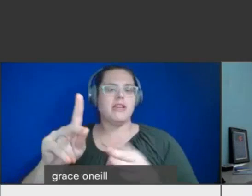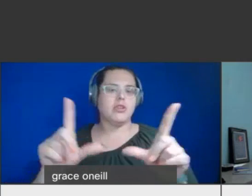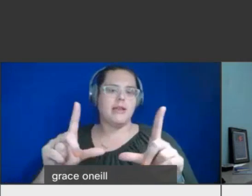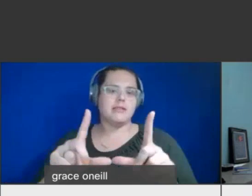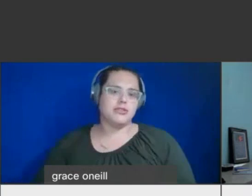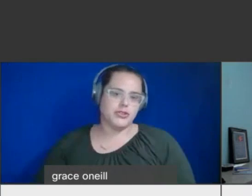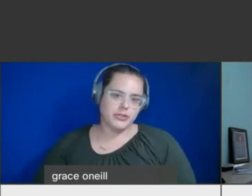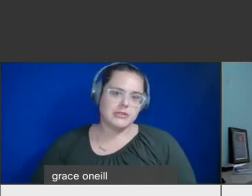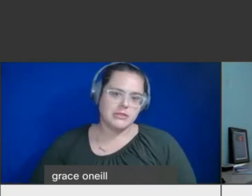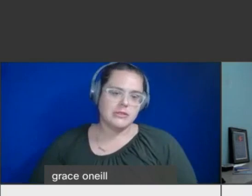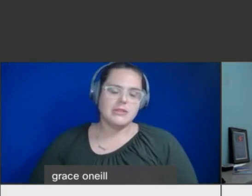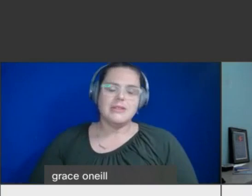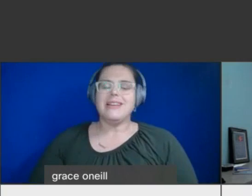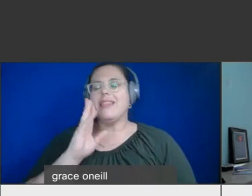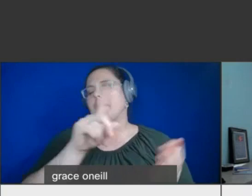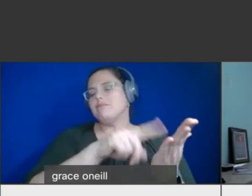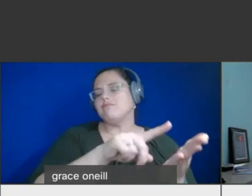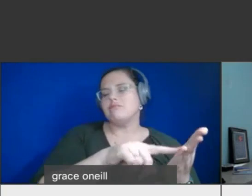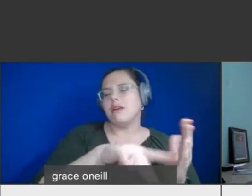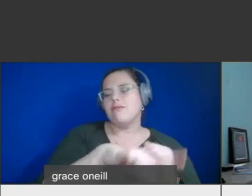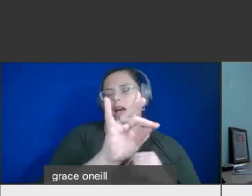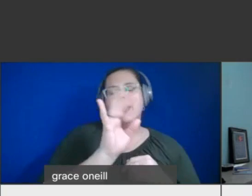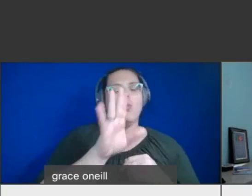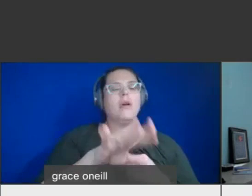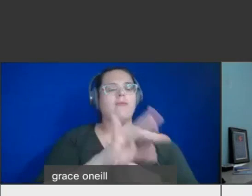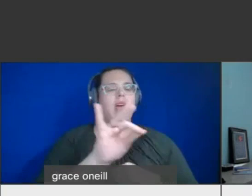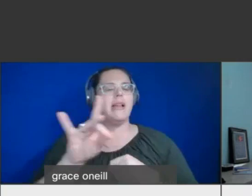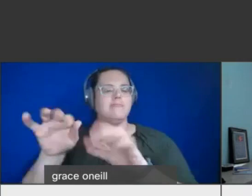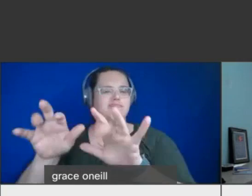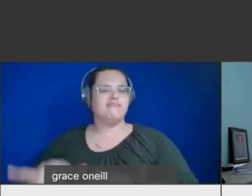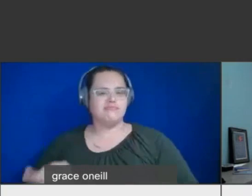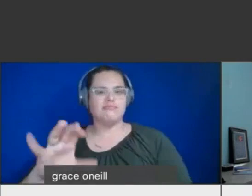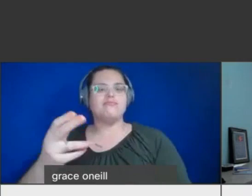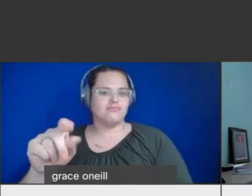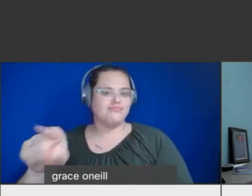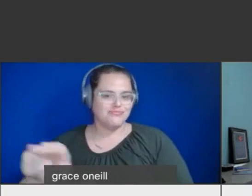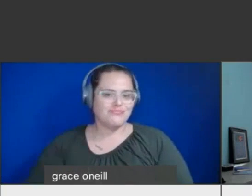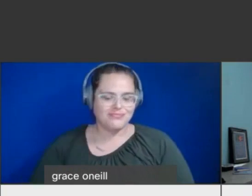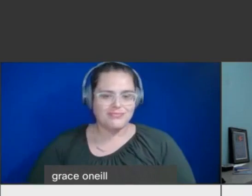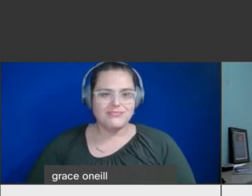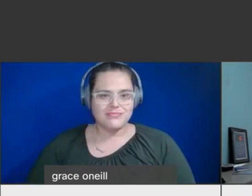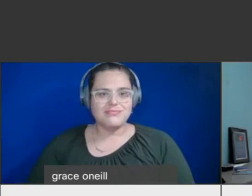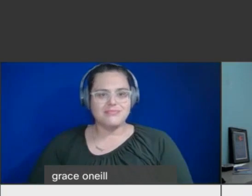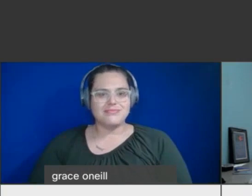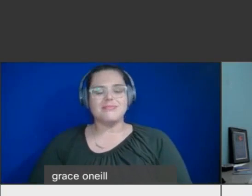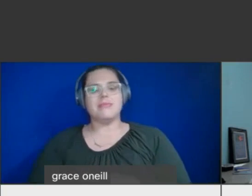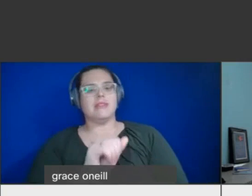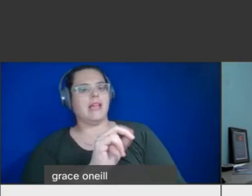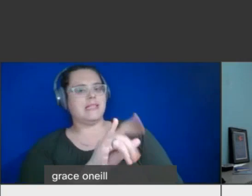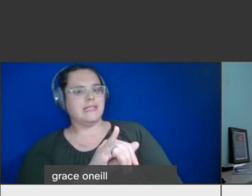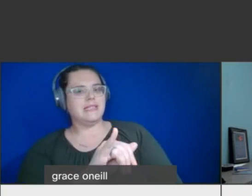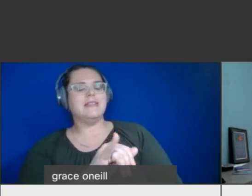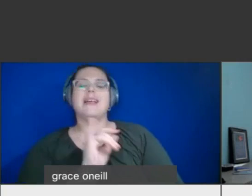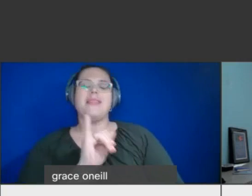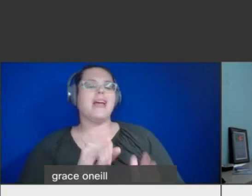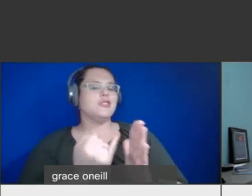So let me look at that real quick and I'll post it in the chat. Thank you. So this is just a comment, I don't think a question.